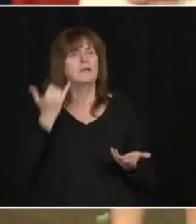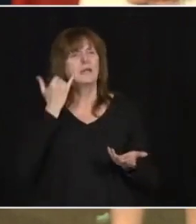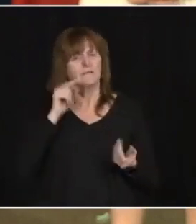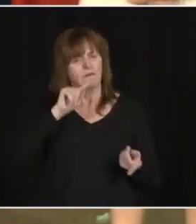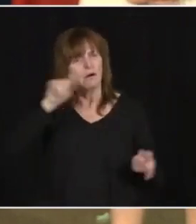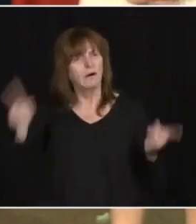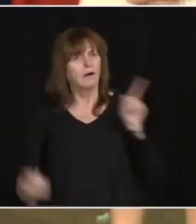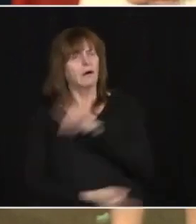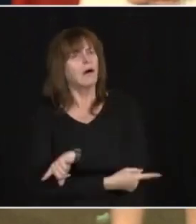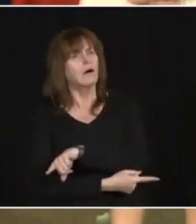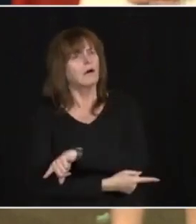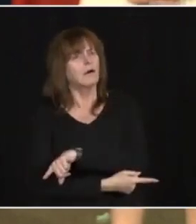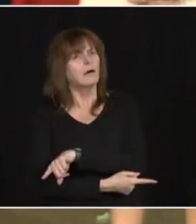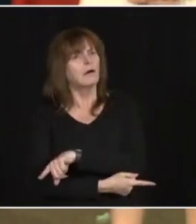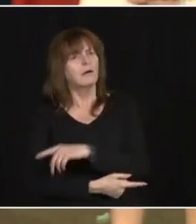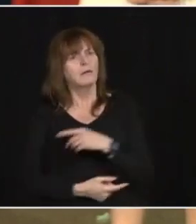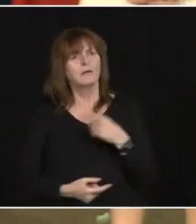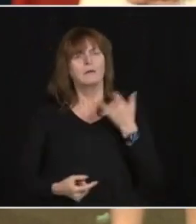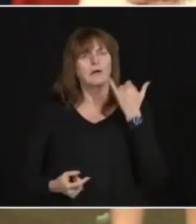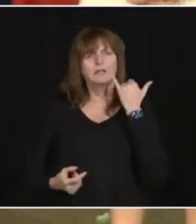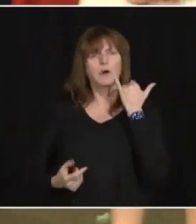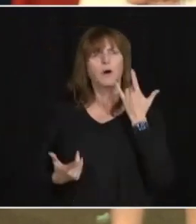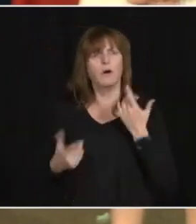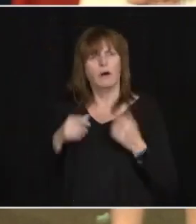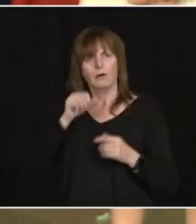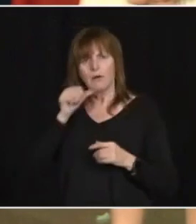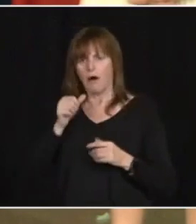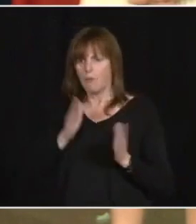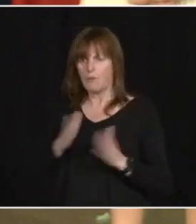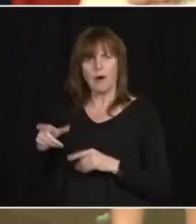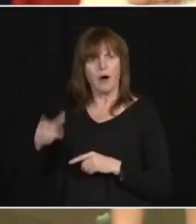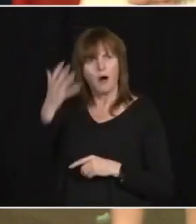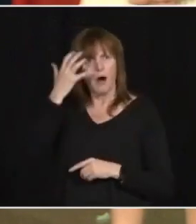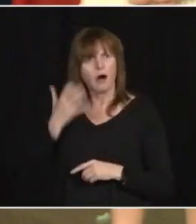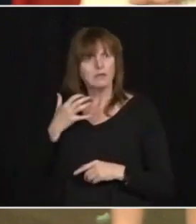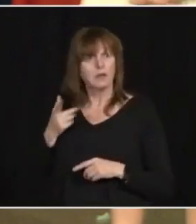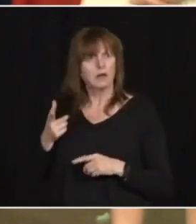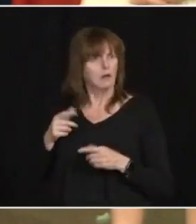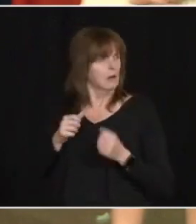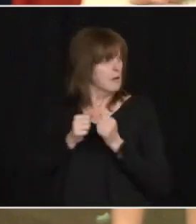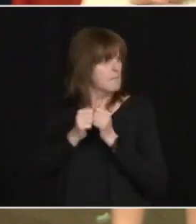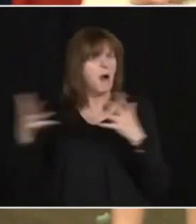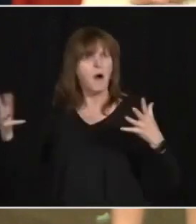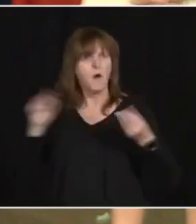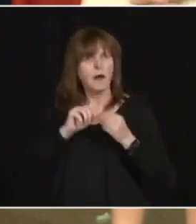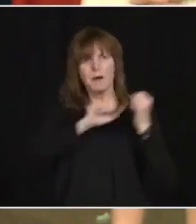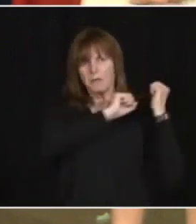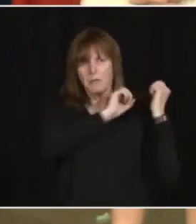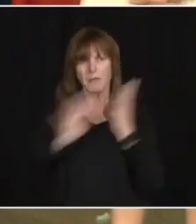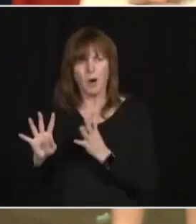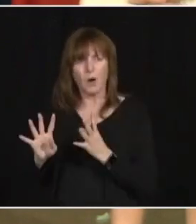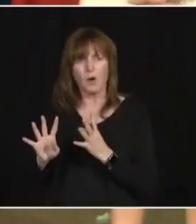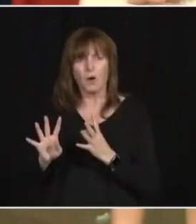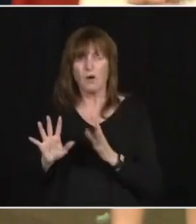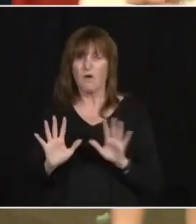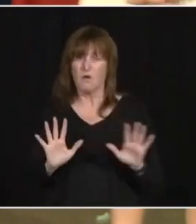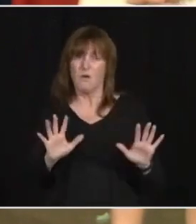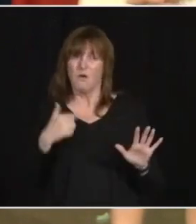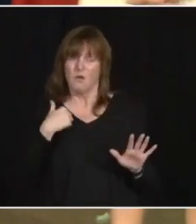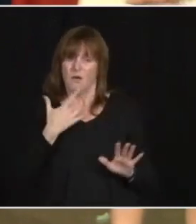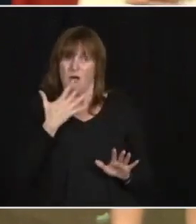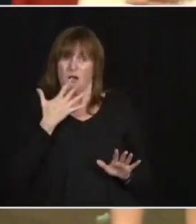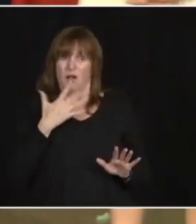yet, our hospitals were inundated. We've been very, very blessed that the people of Ontario, or